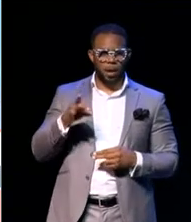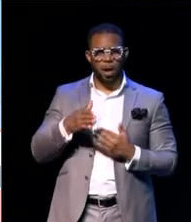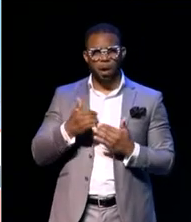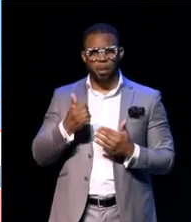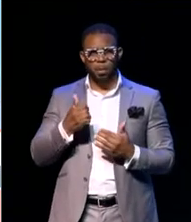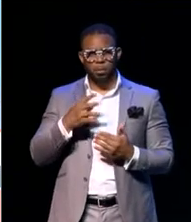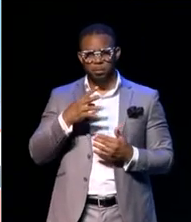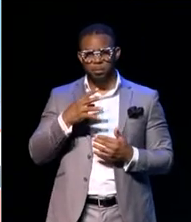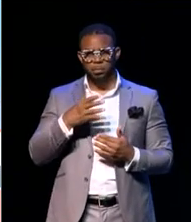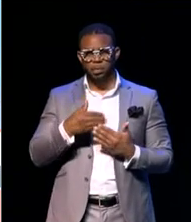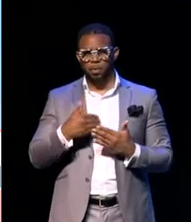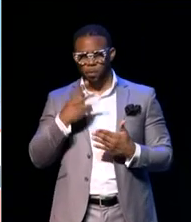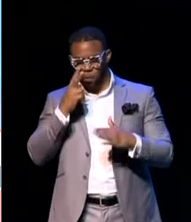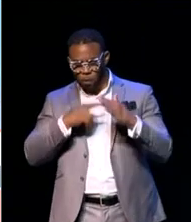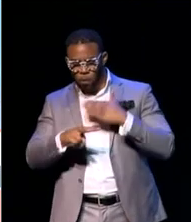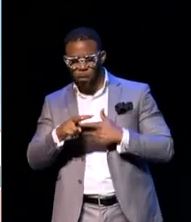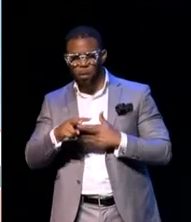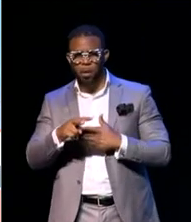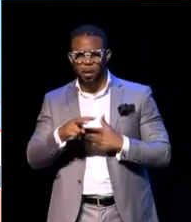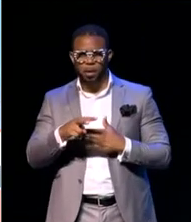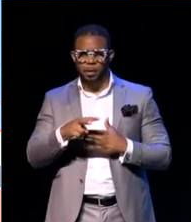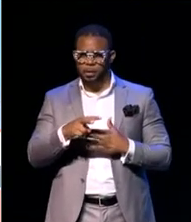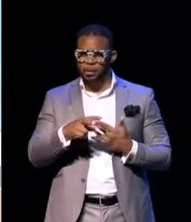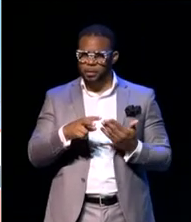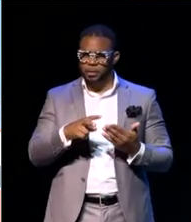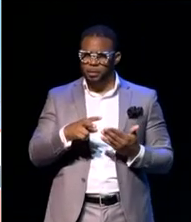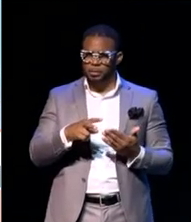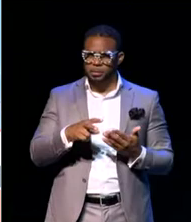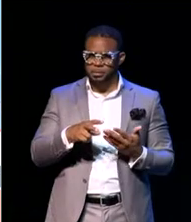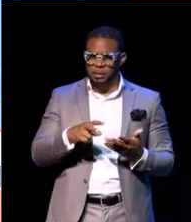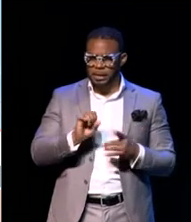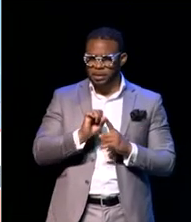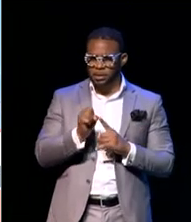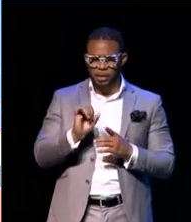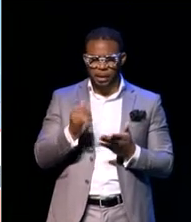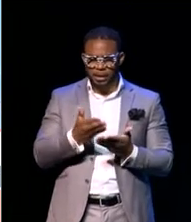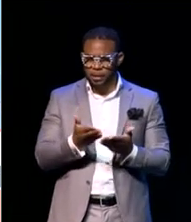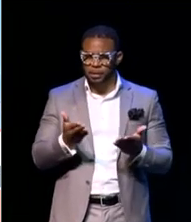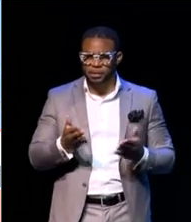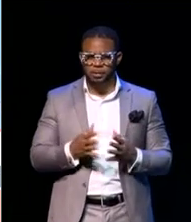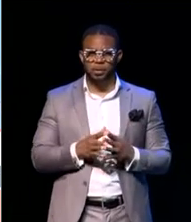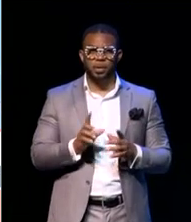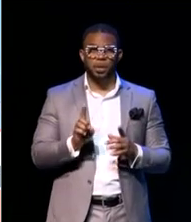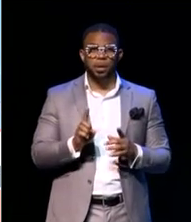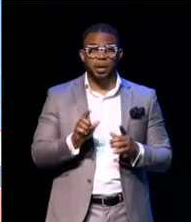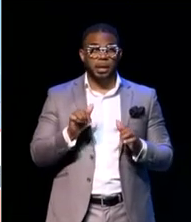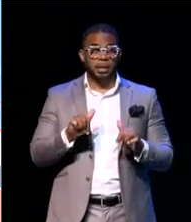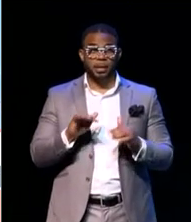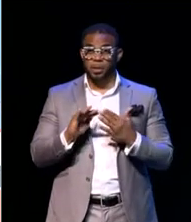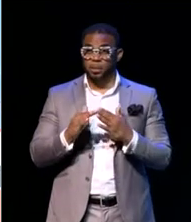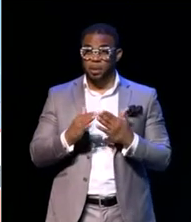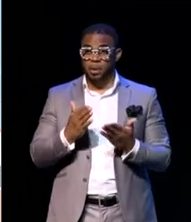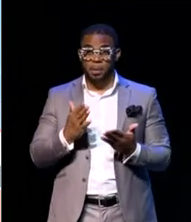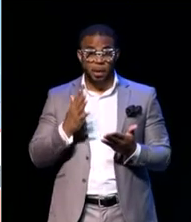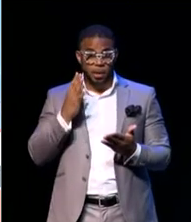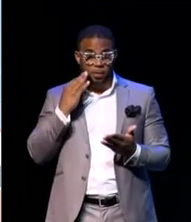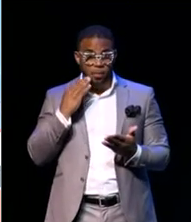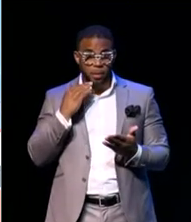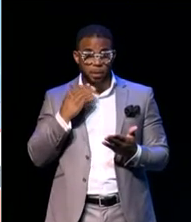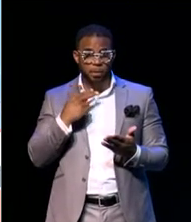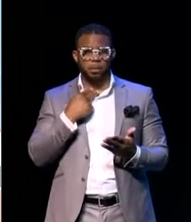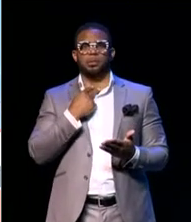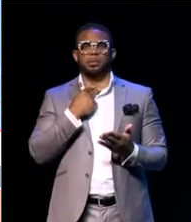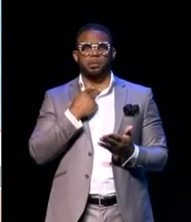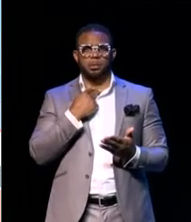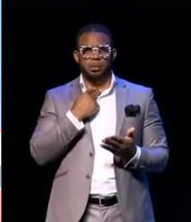of forewarned or foresaw, a situation such as this, where this community may have been caught